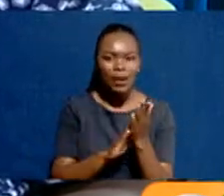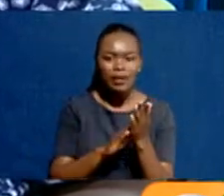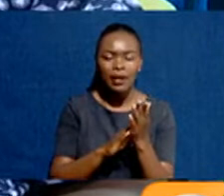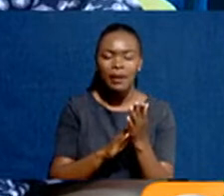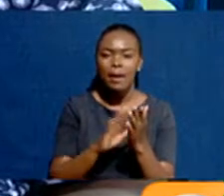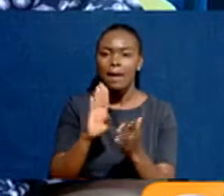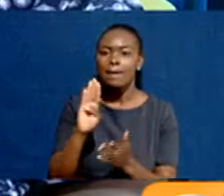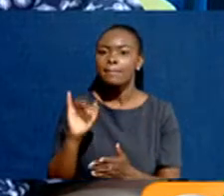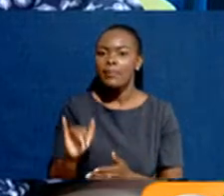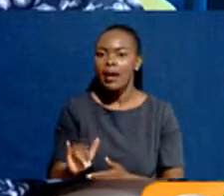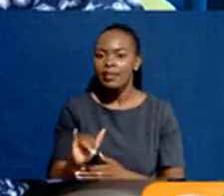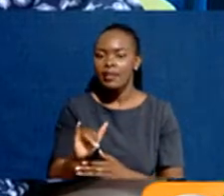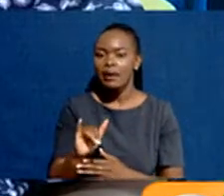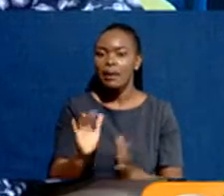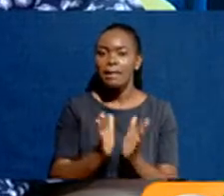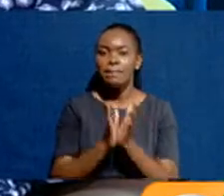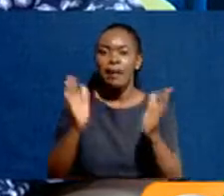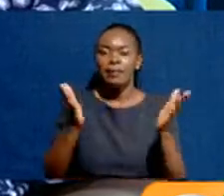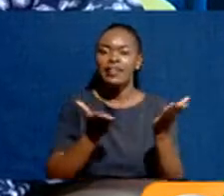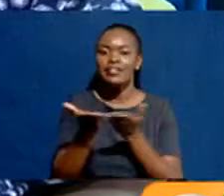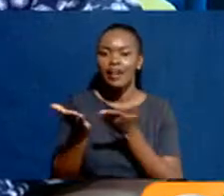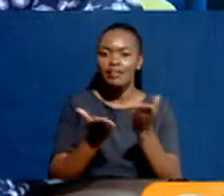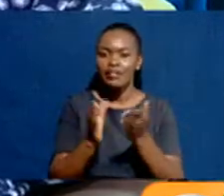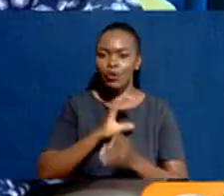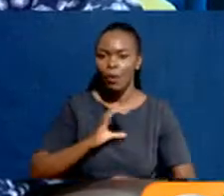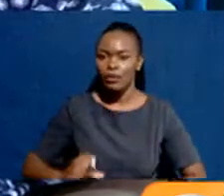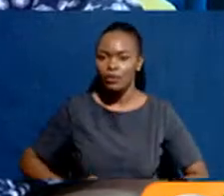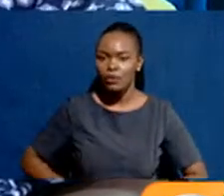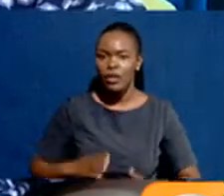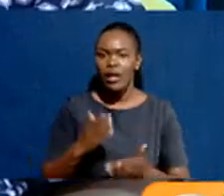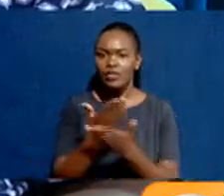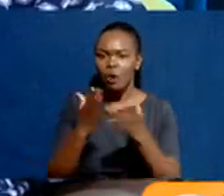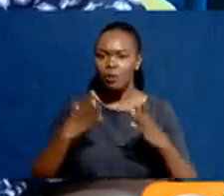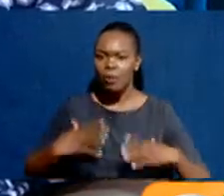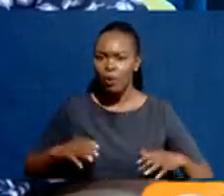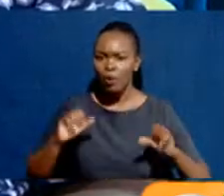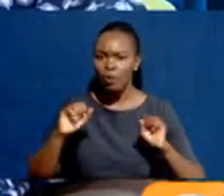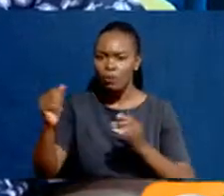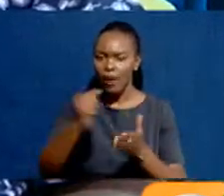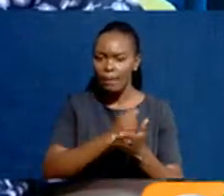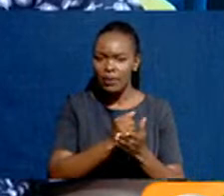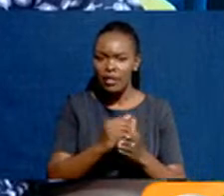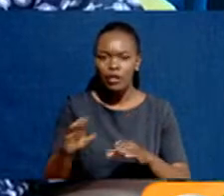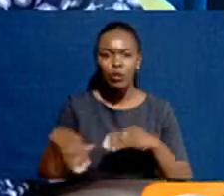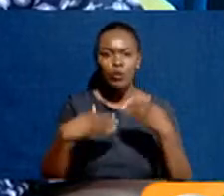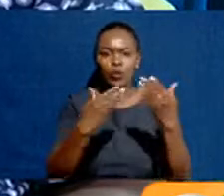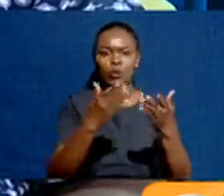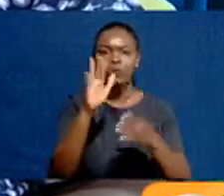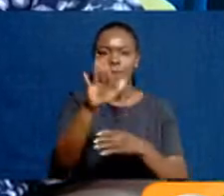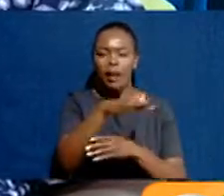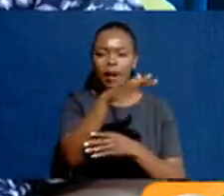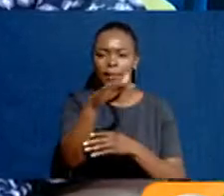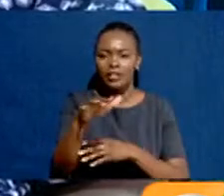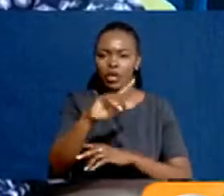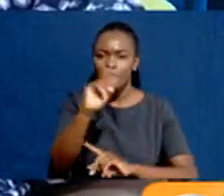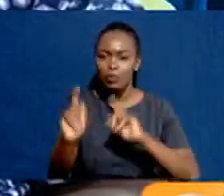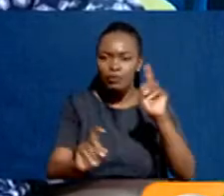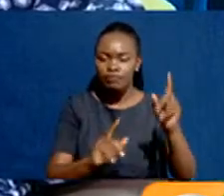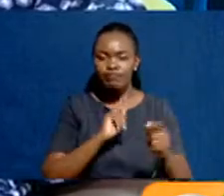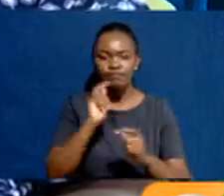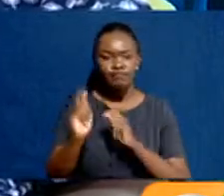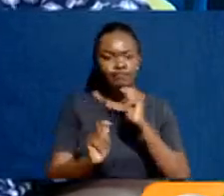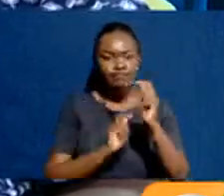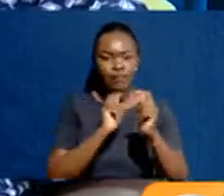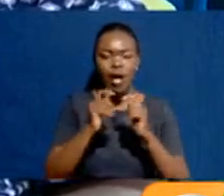Service Commission. And those people will go to Parliament, they'll be vetted. Then they'll come and add value to the government by assisting the cabinet